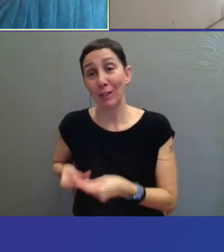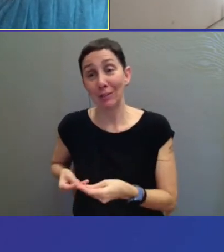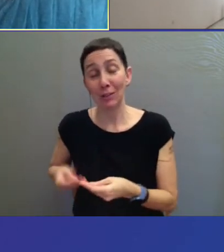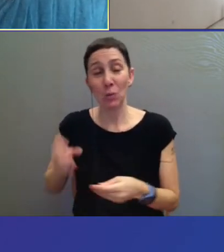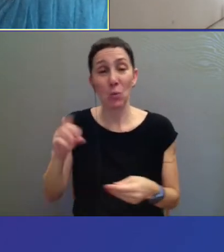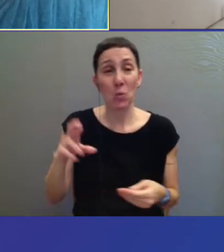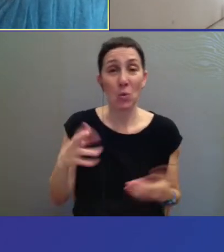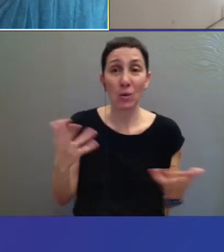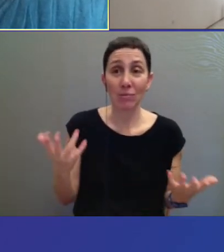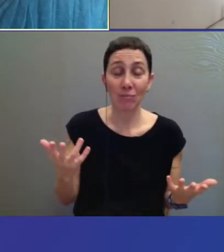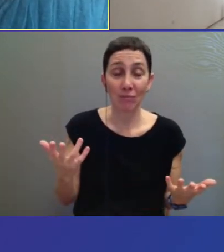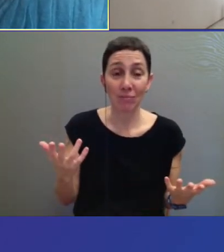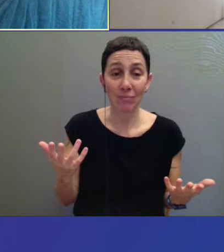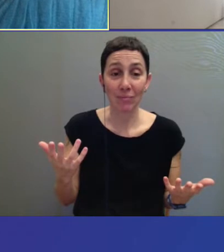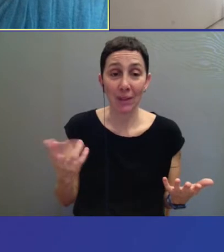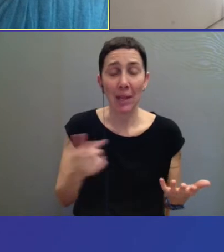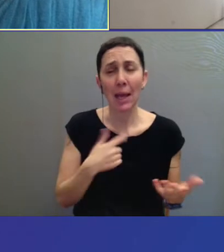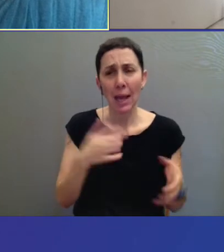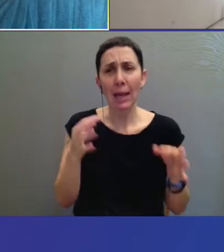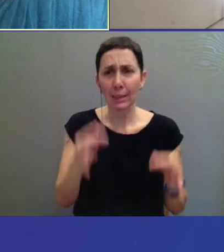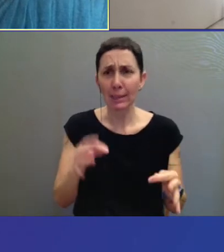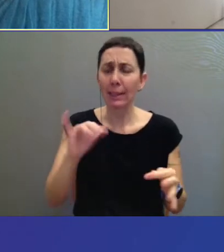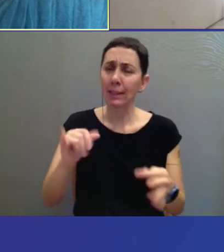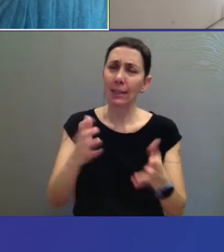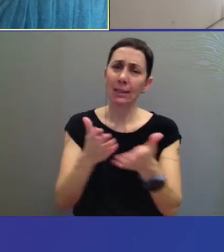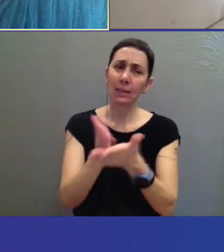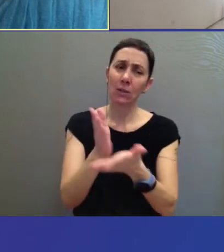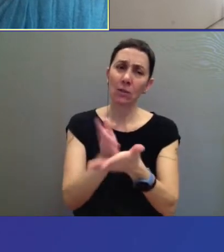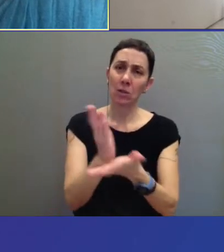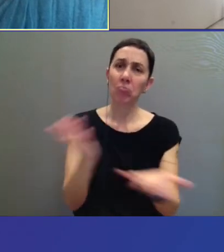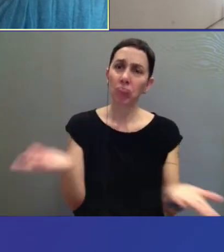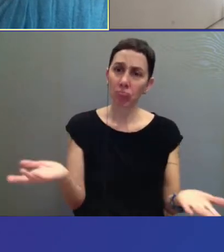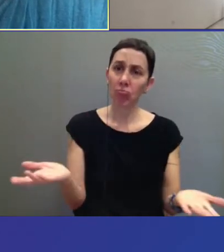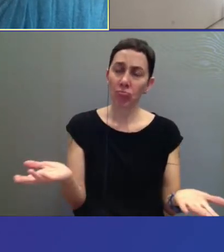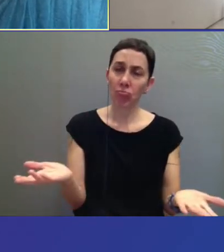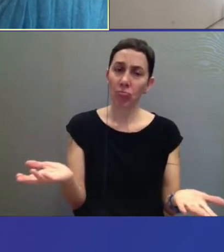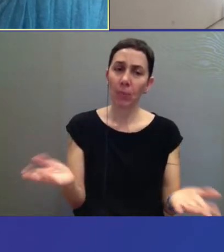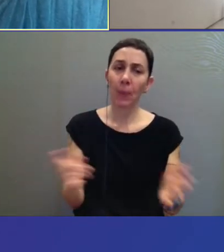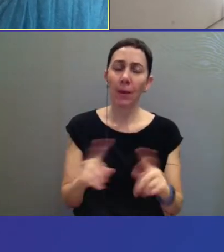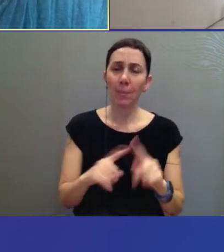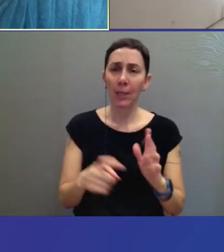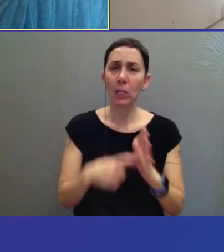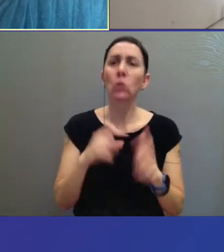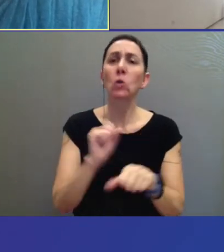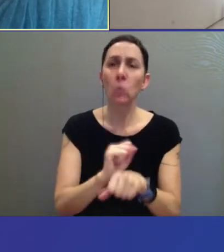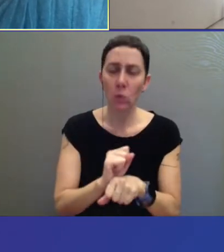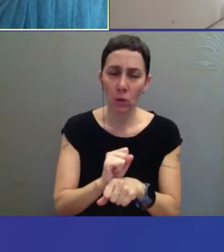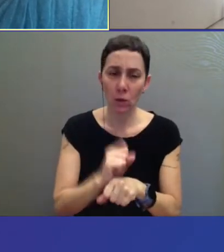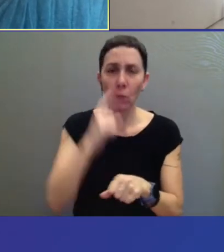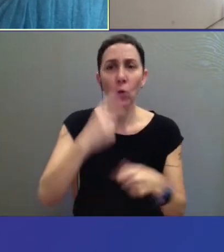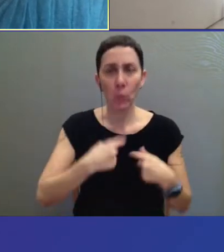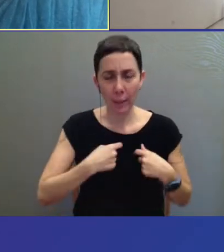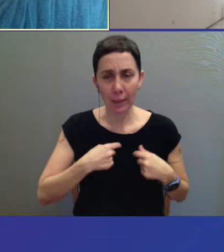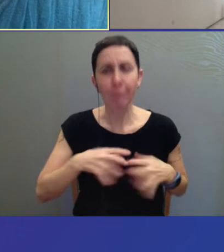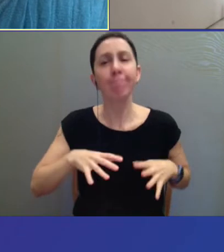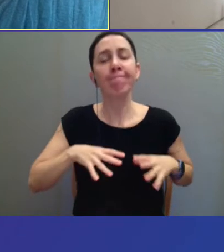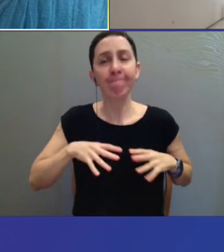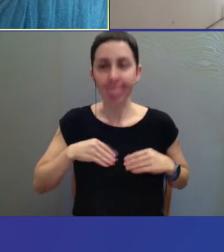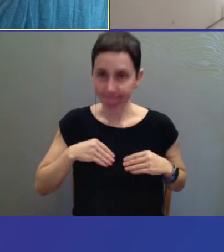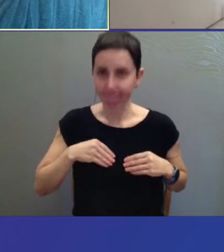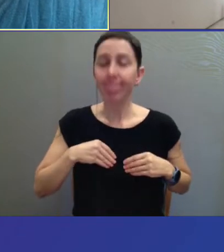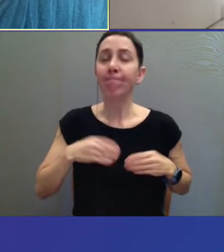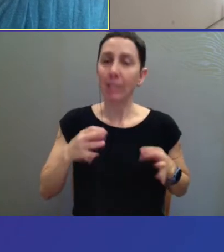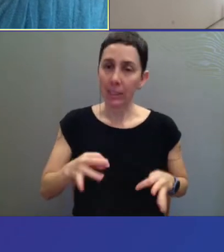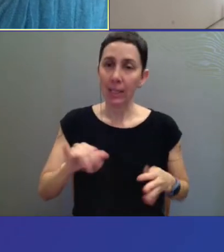know, and I decided that that was okay, but it took work to make that decision for me. Like